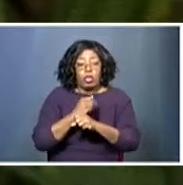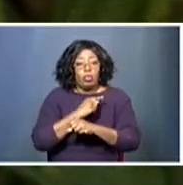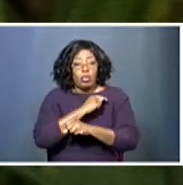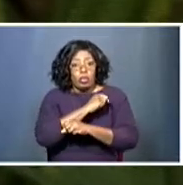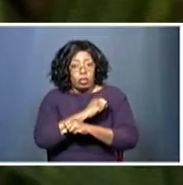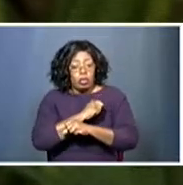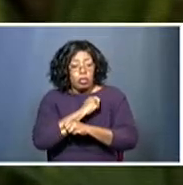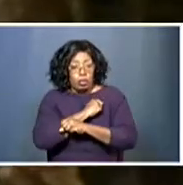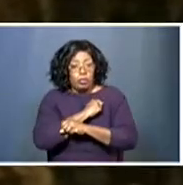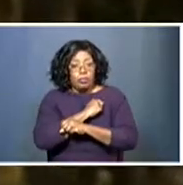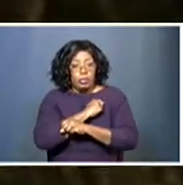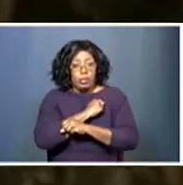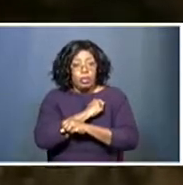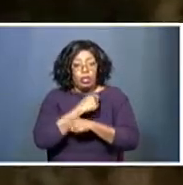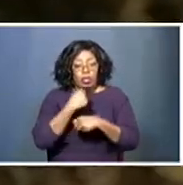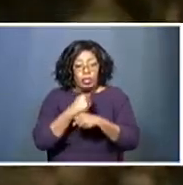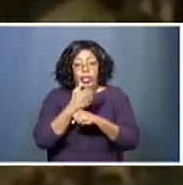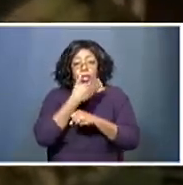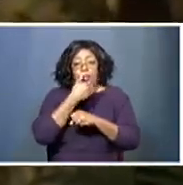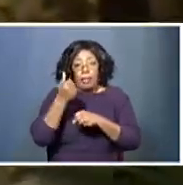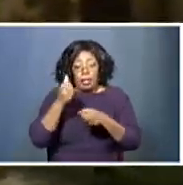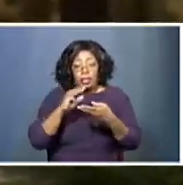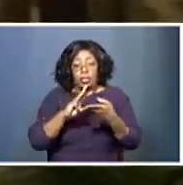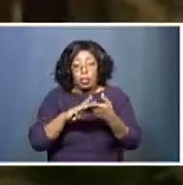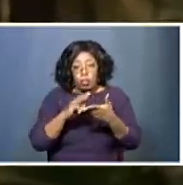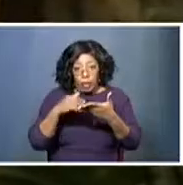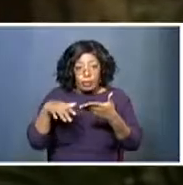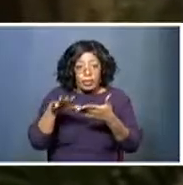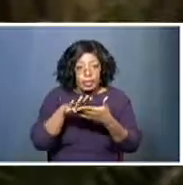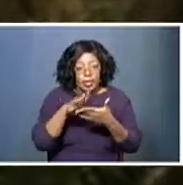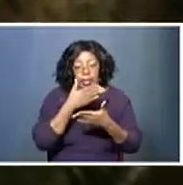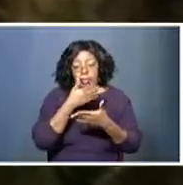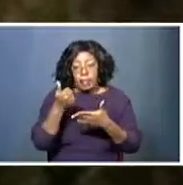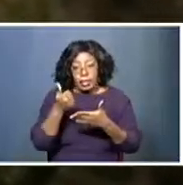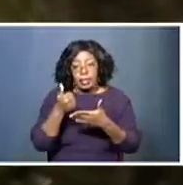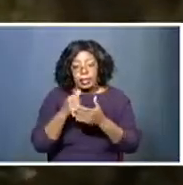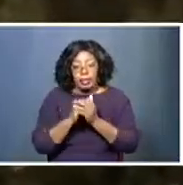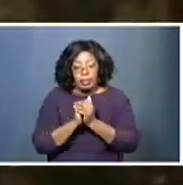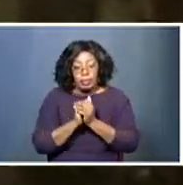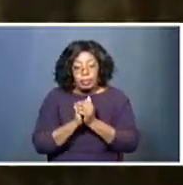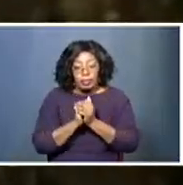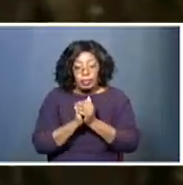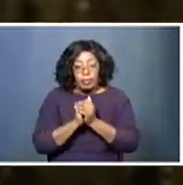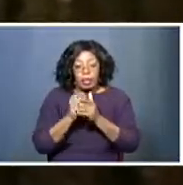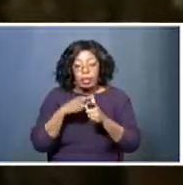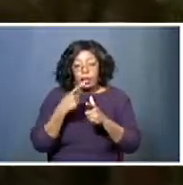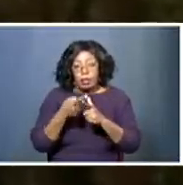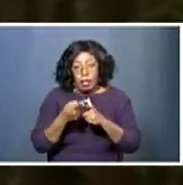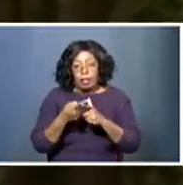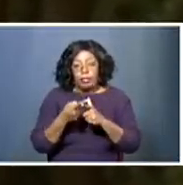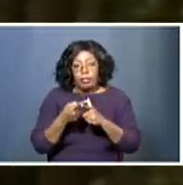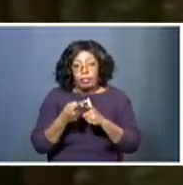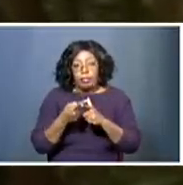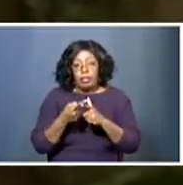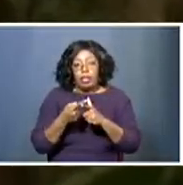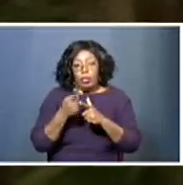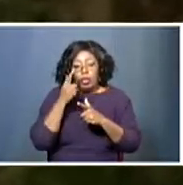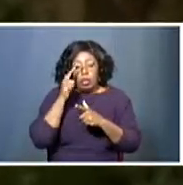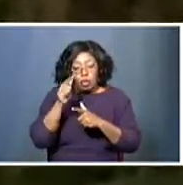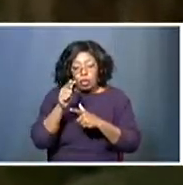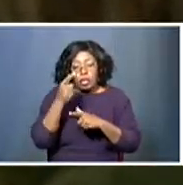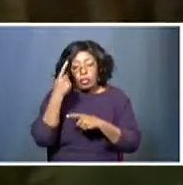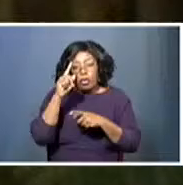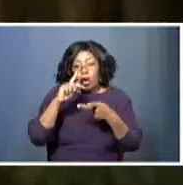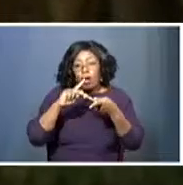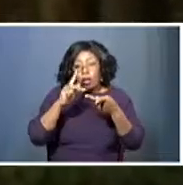to make our website the best that it can possibly be. And then, of course, on top of all of that, we're looking for strategic partners.